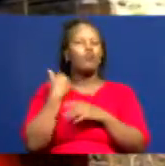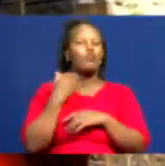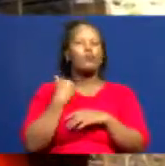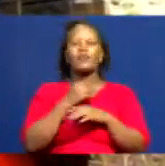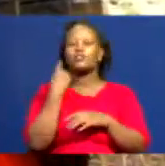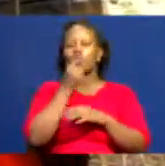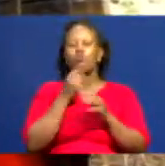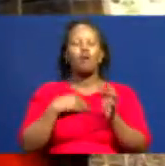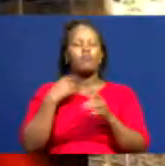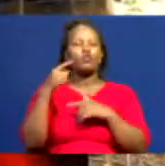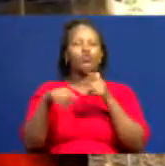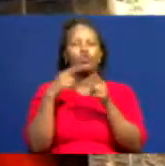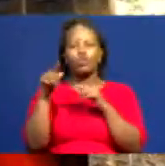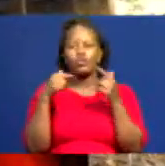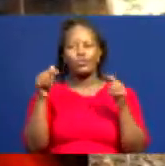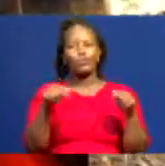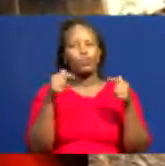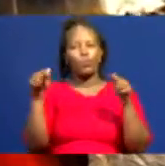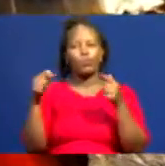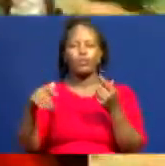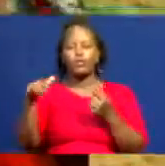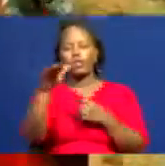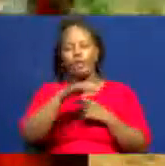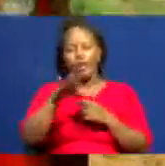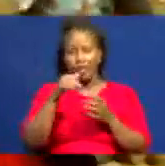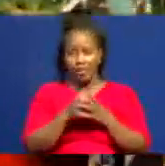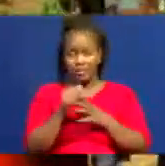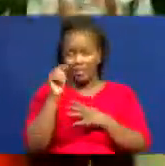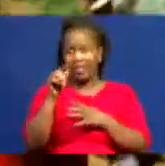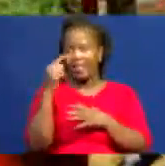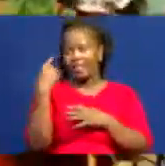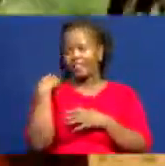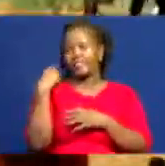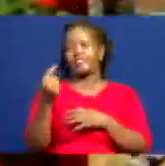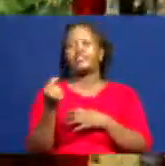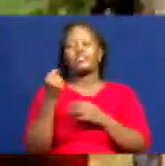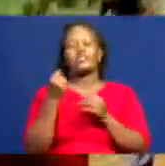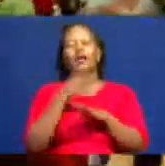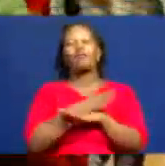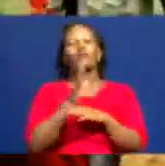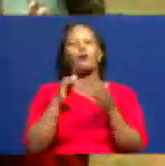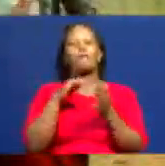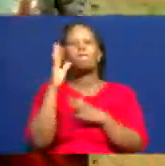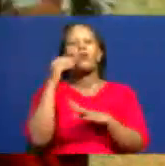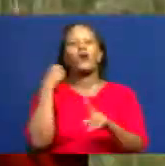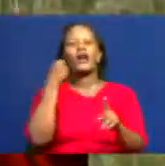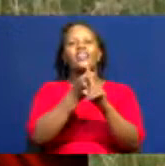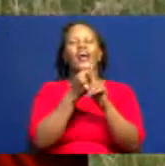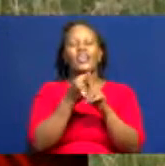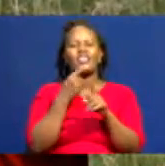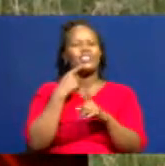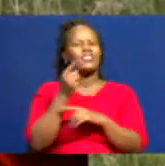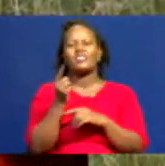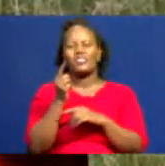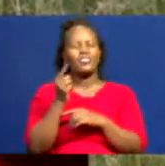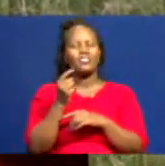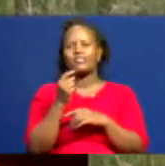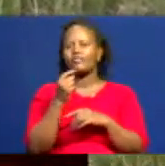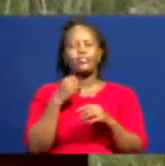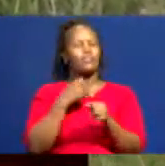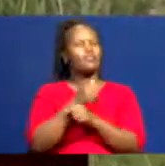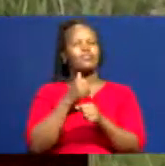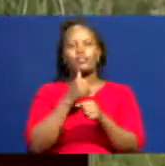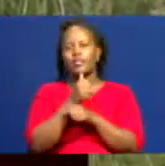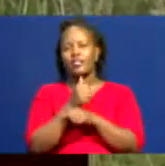Baringo North. The incident is the latest in a series of bandit attacks in the area, classified as disturbed and dangerous.